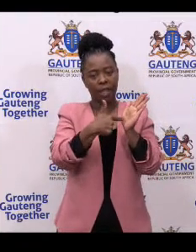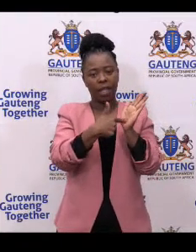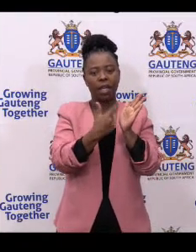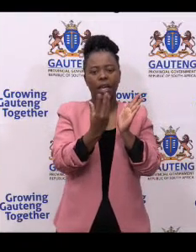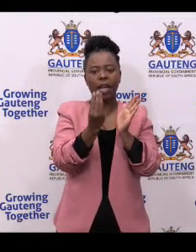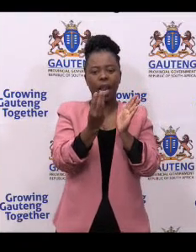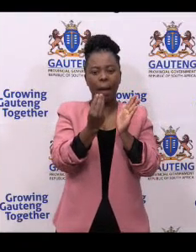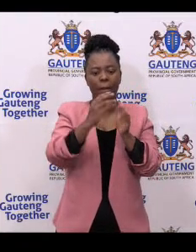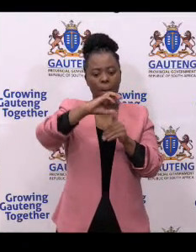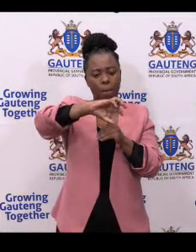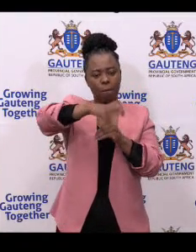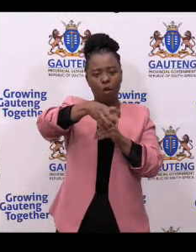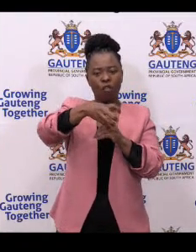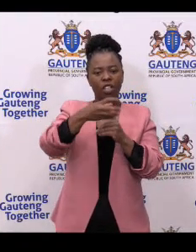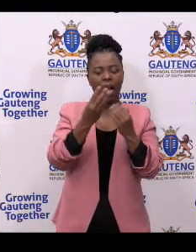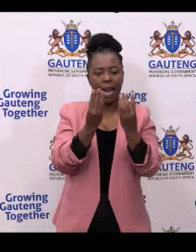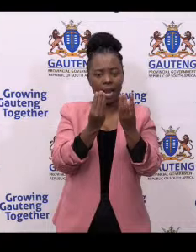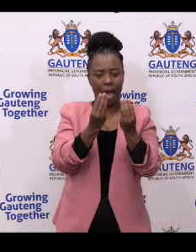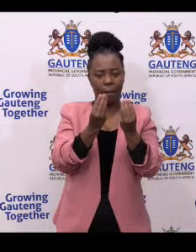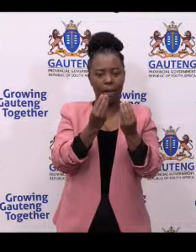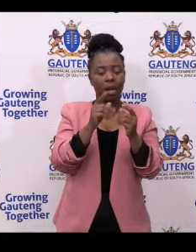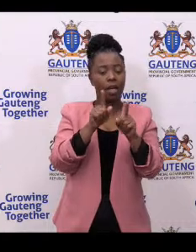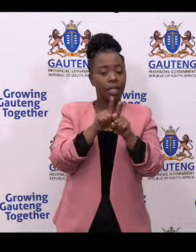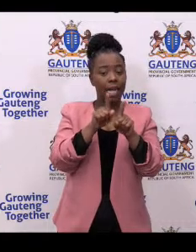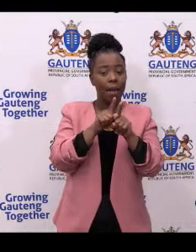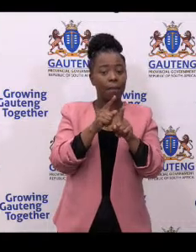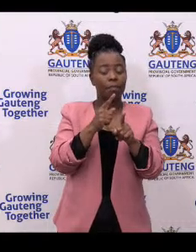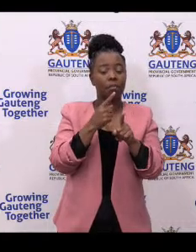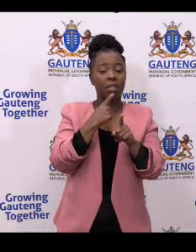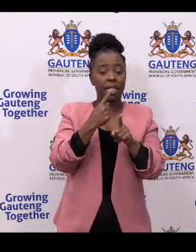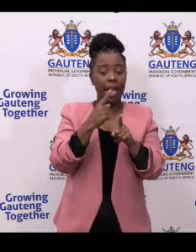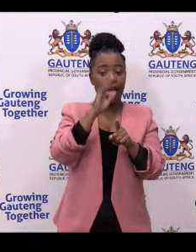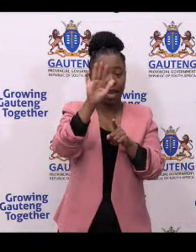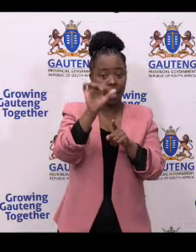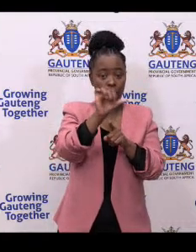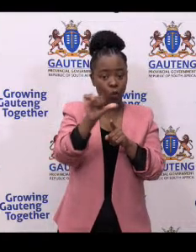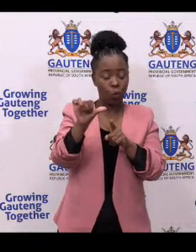provincial figures. Like I've said, next week when we come together,